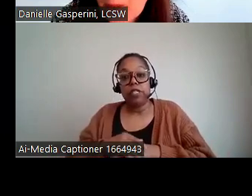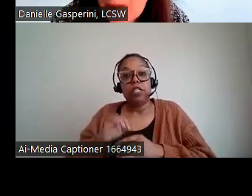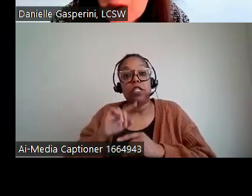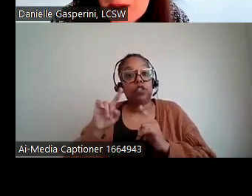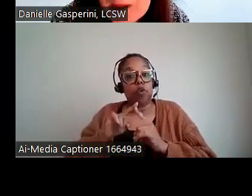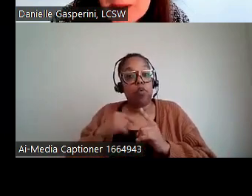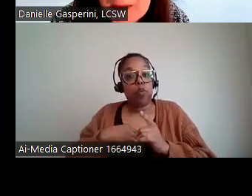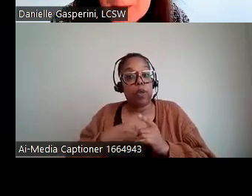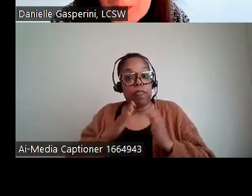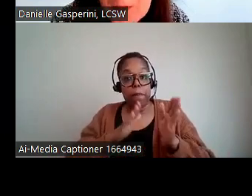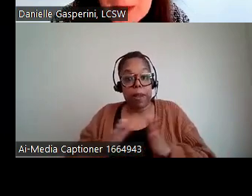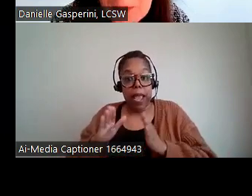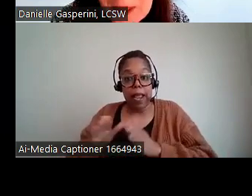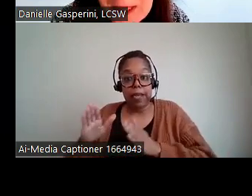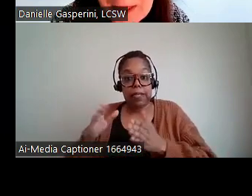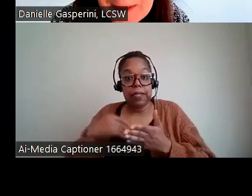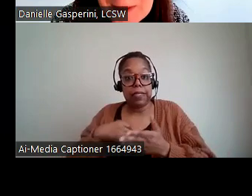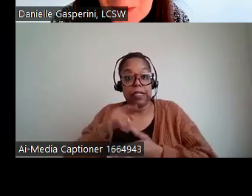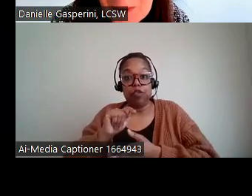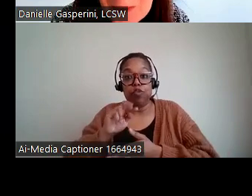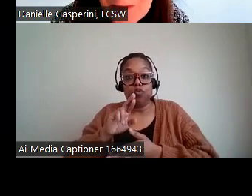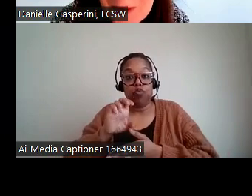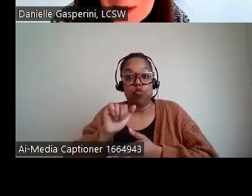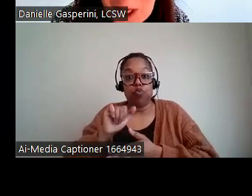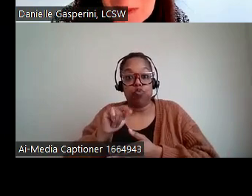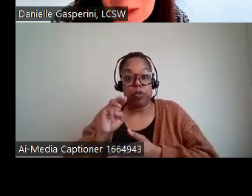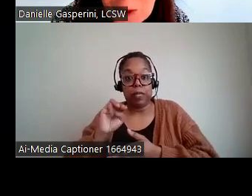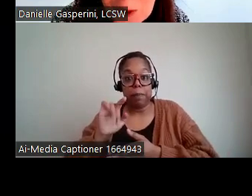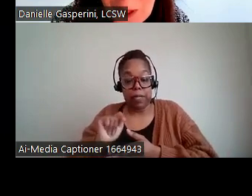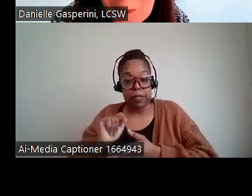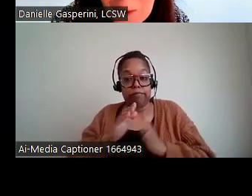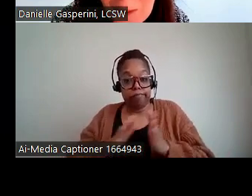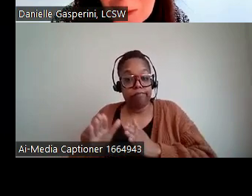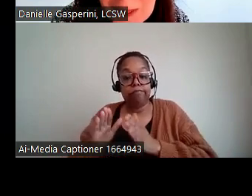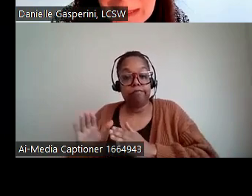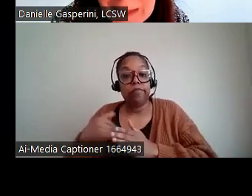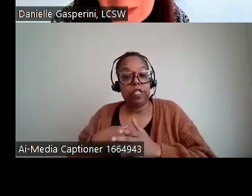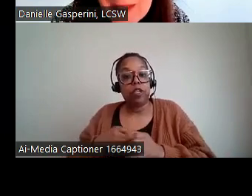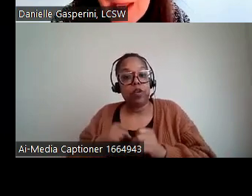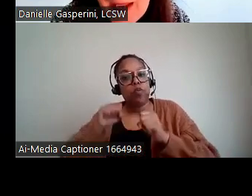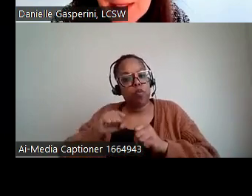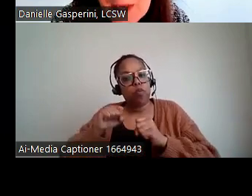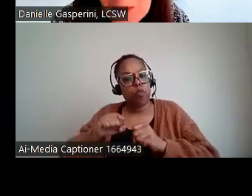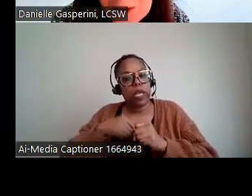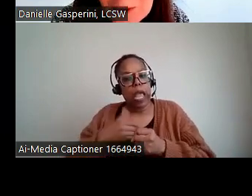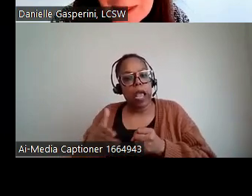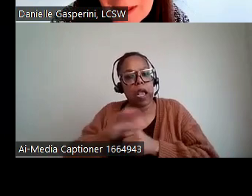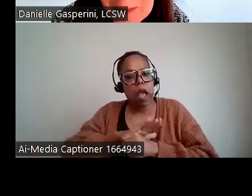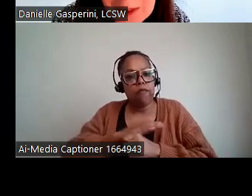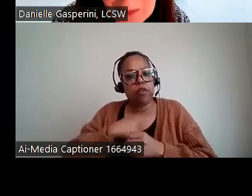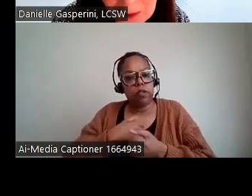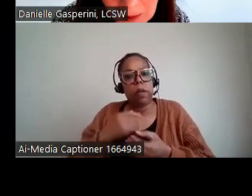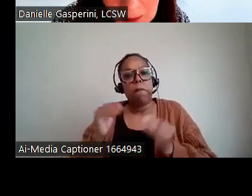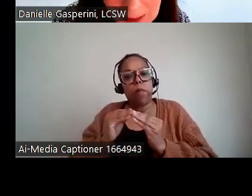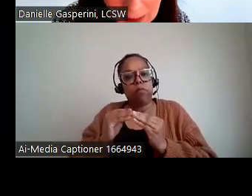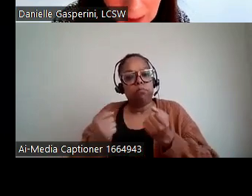planning part, we can really do a very good job in making sure we covered all those needs and help children